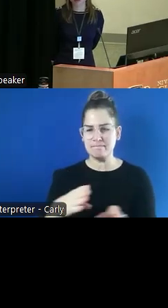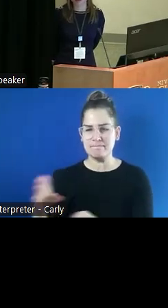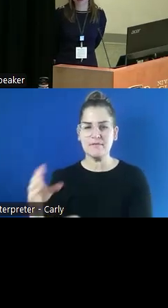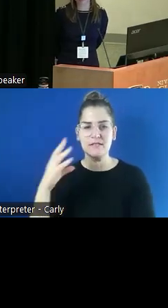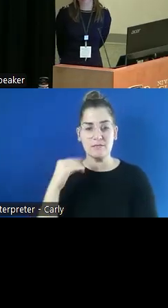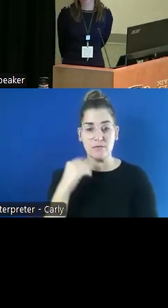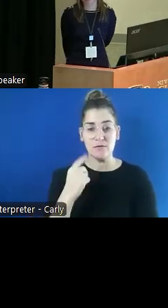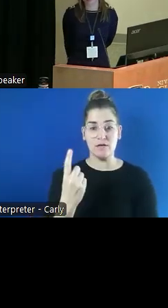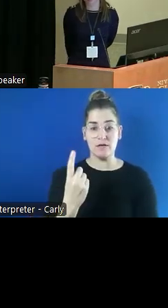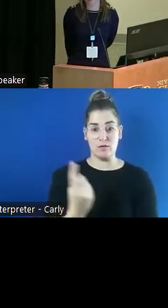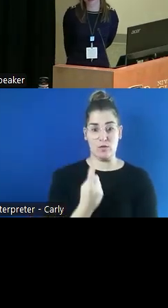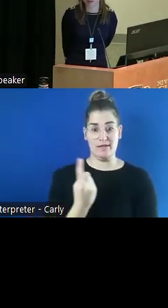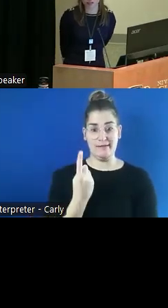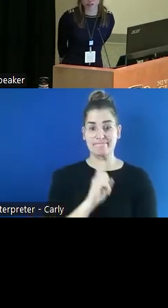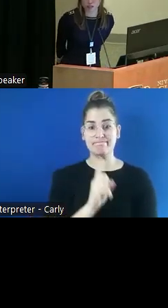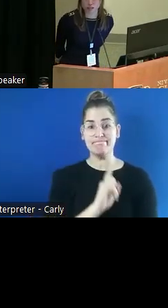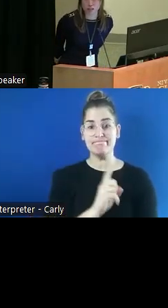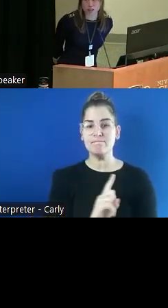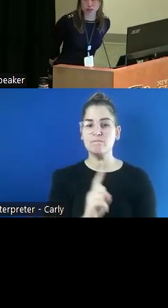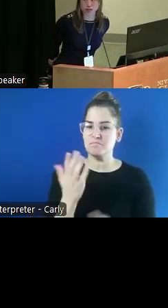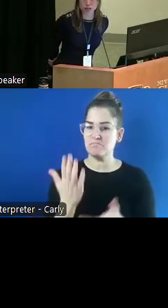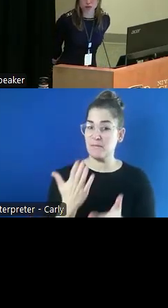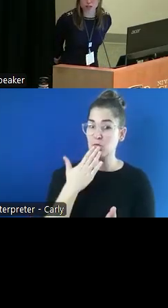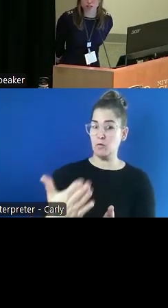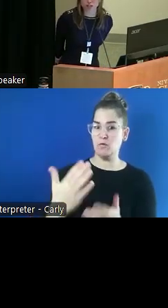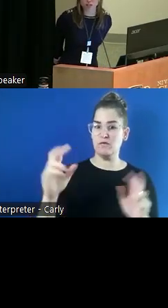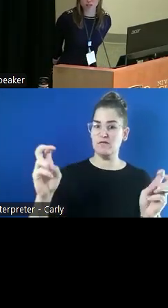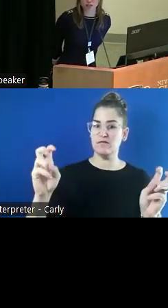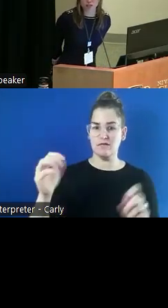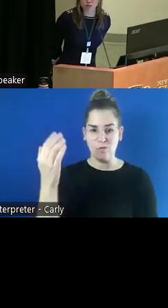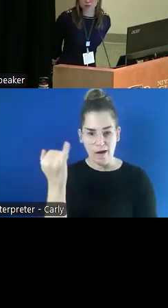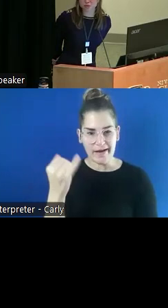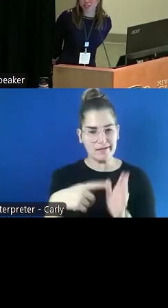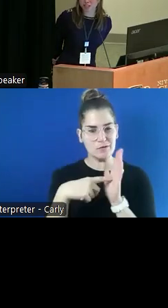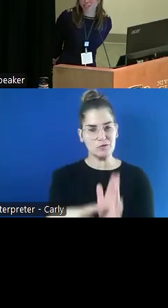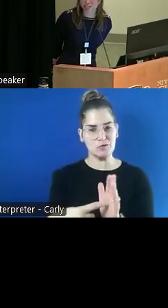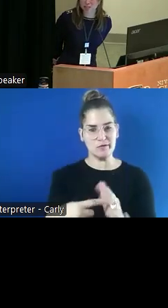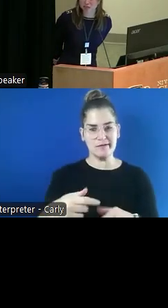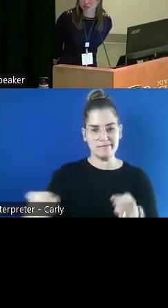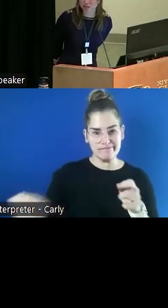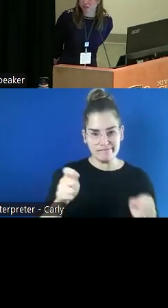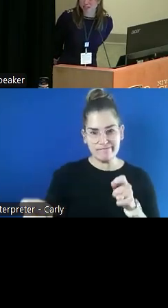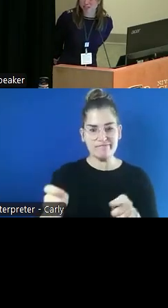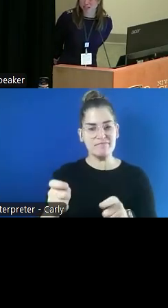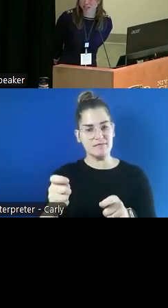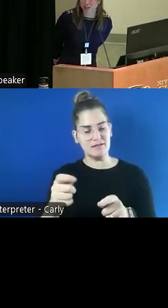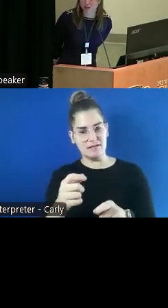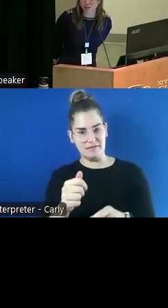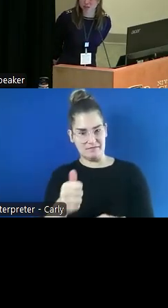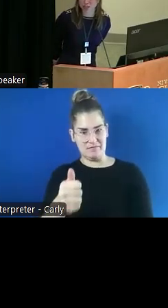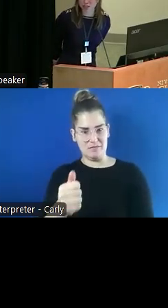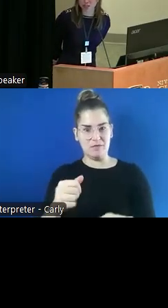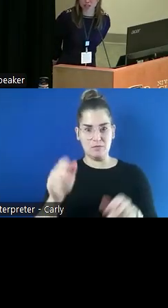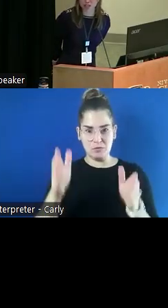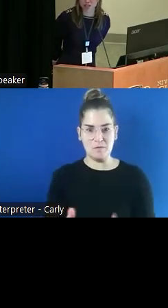as apathy increases. That is a really good question, and also probably an idea for a great study in the